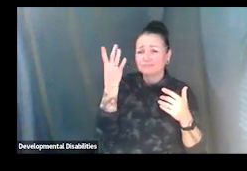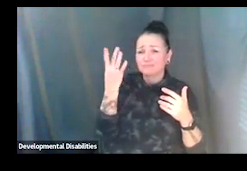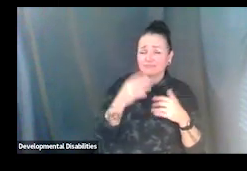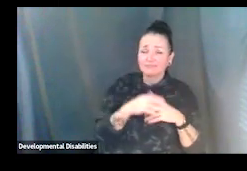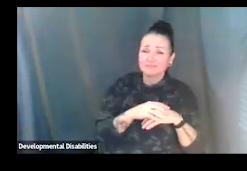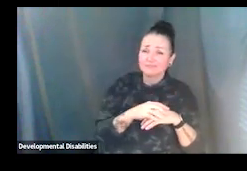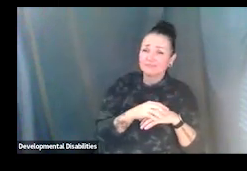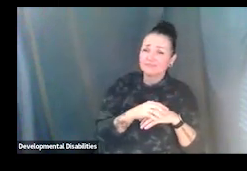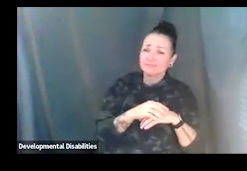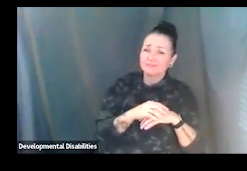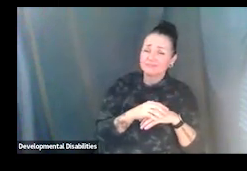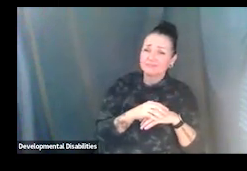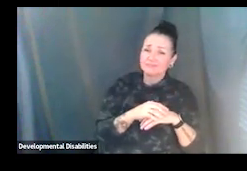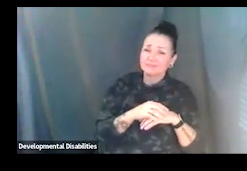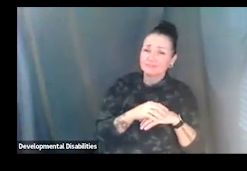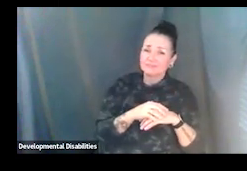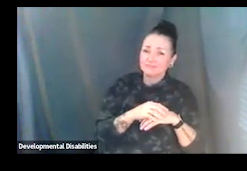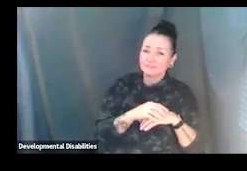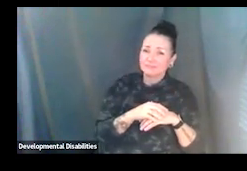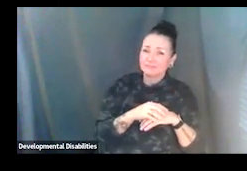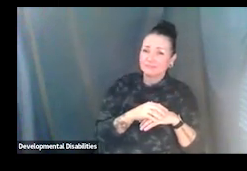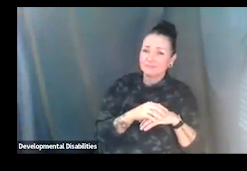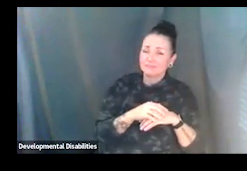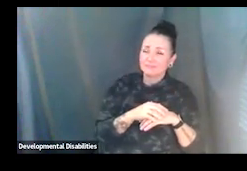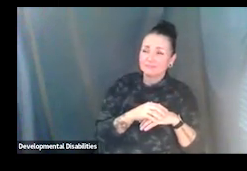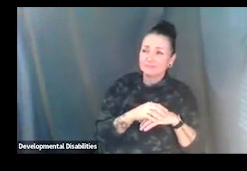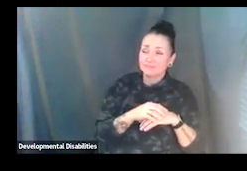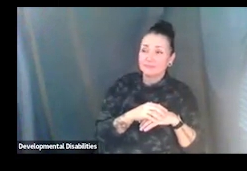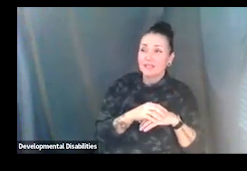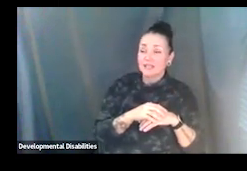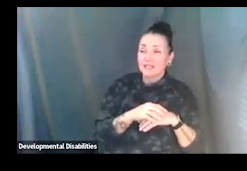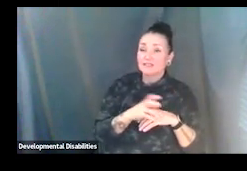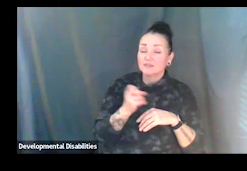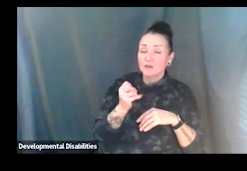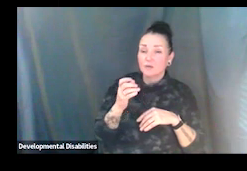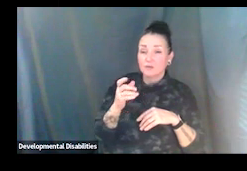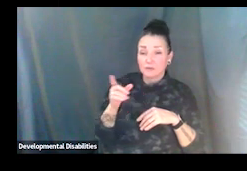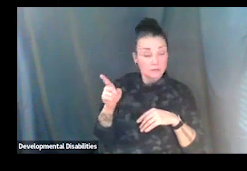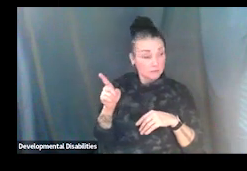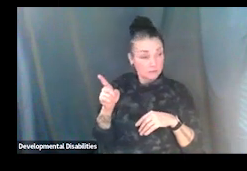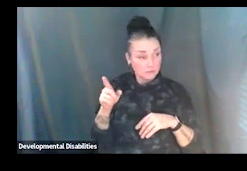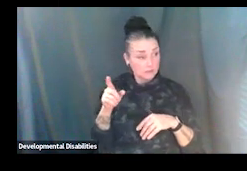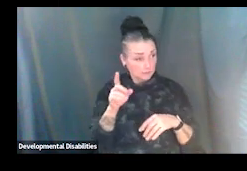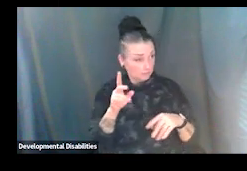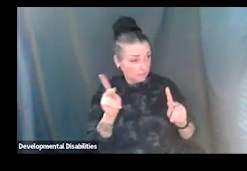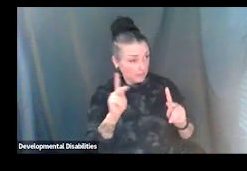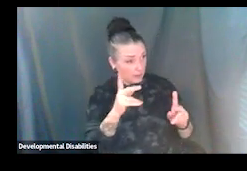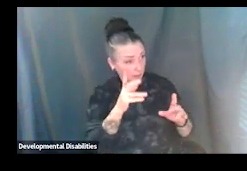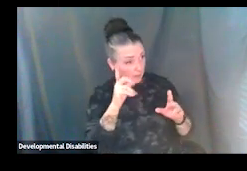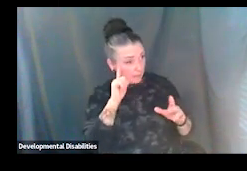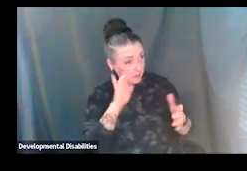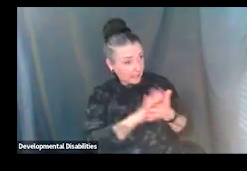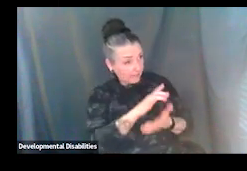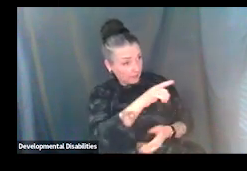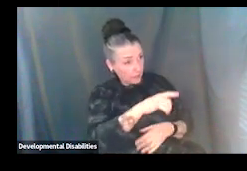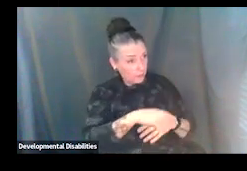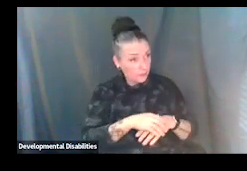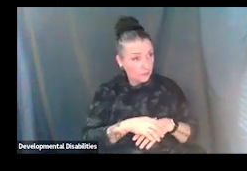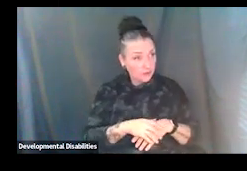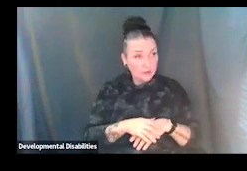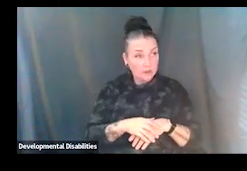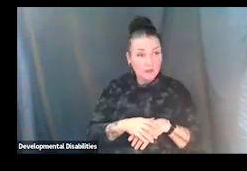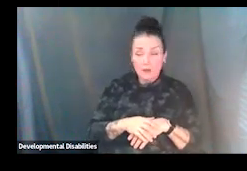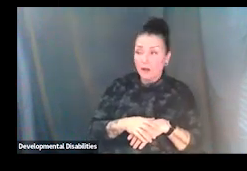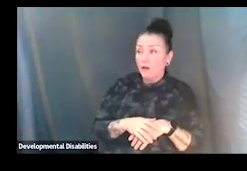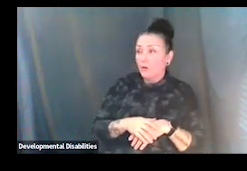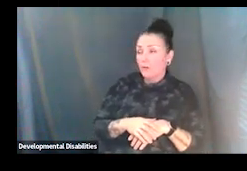white powder on a finger, rubbing it against my gums, but thankfully the police didn't break it at that time. But yes, a parent had given me some that there was left over. I